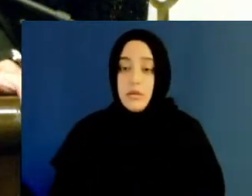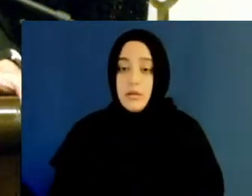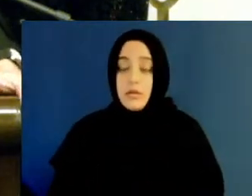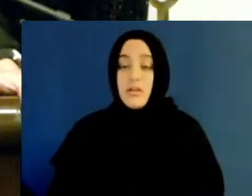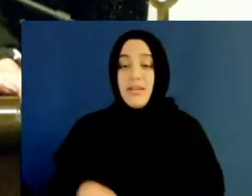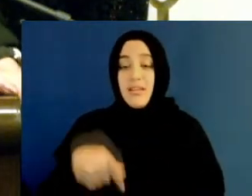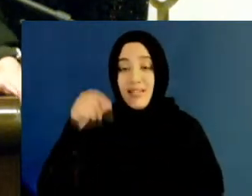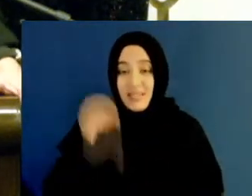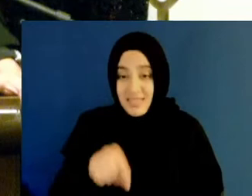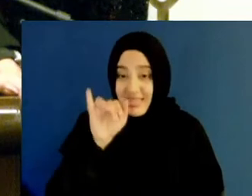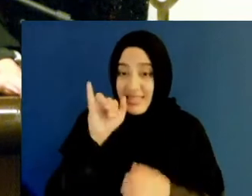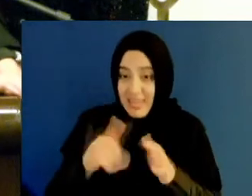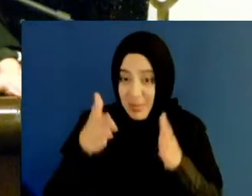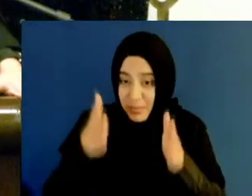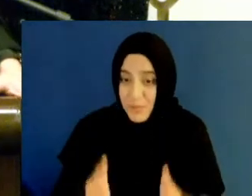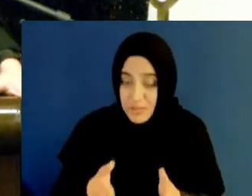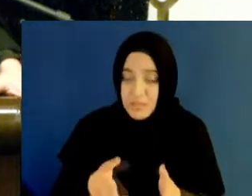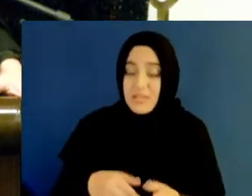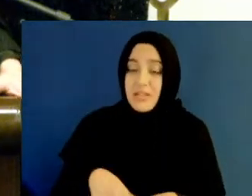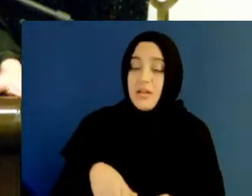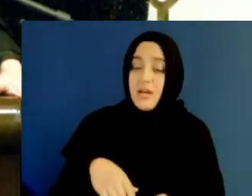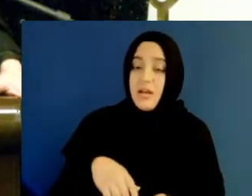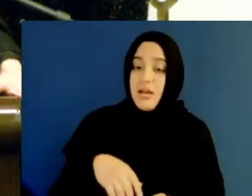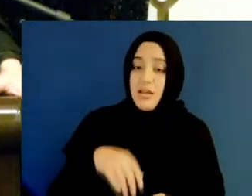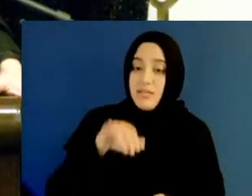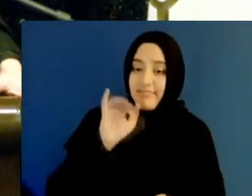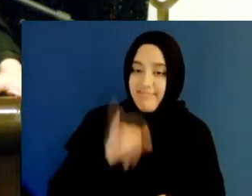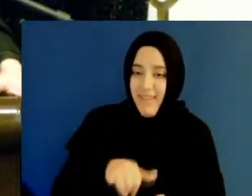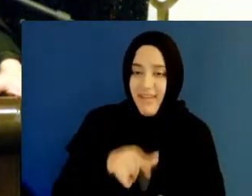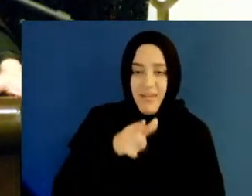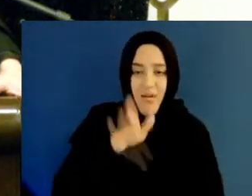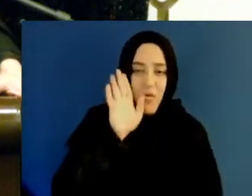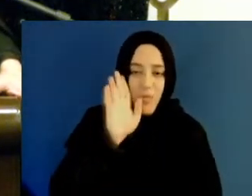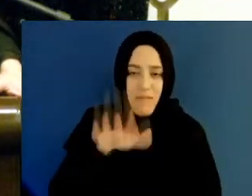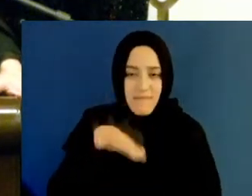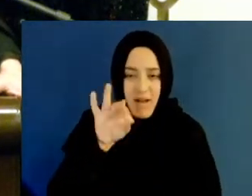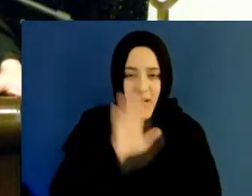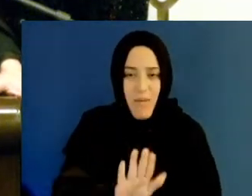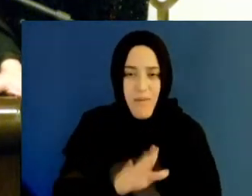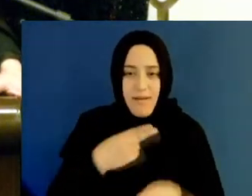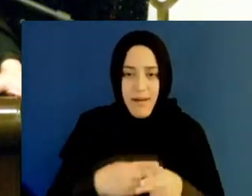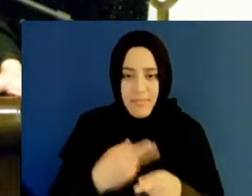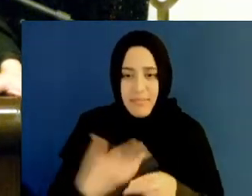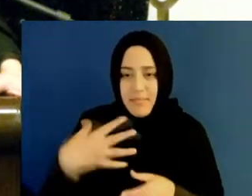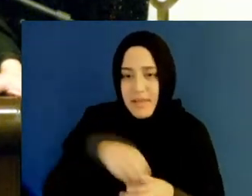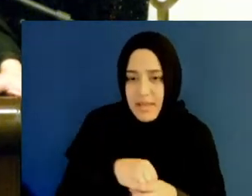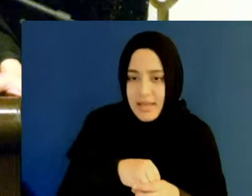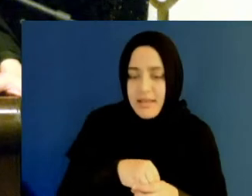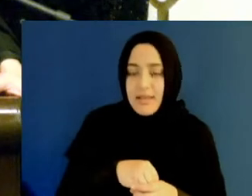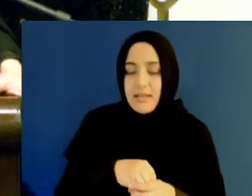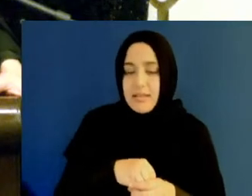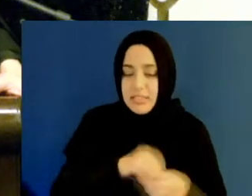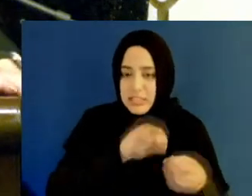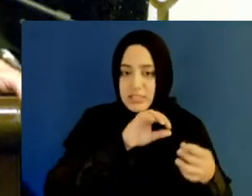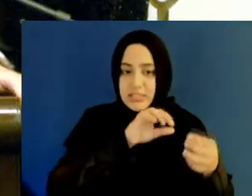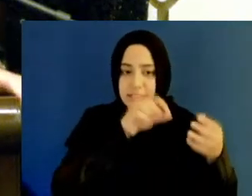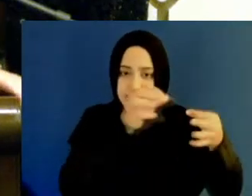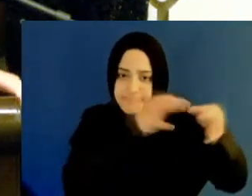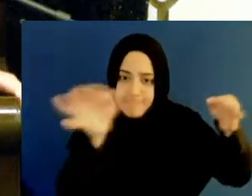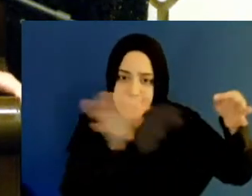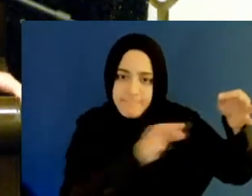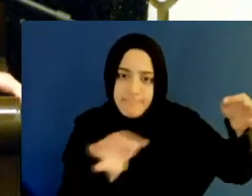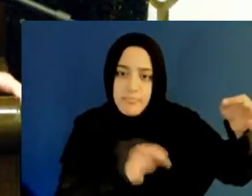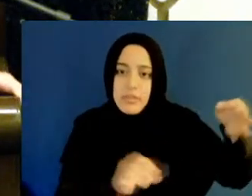Zubayr al-Rayyan, you find his name within the sanad, within the chain of narrators, in some